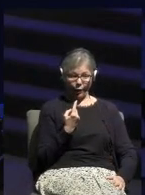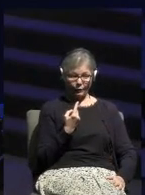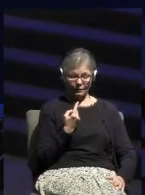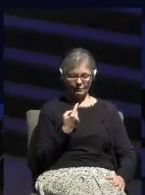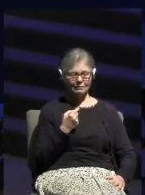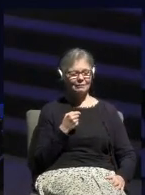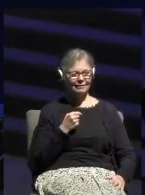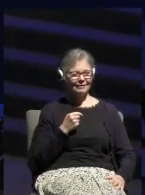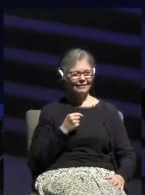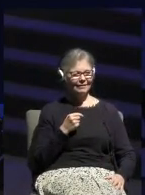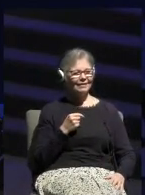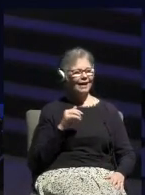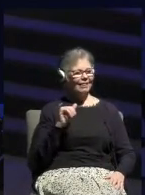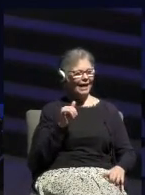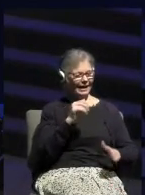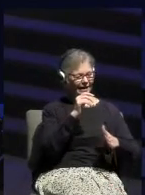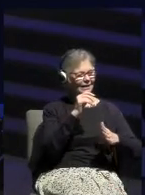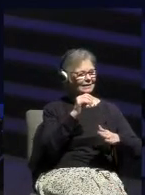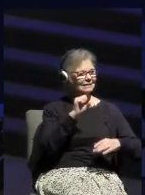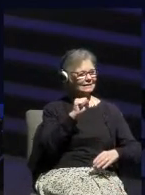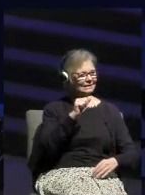person, it's kind of like Saul,